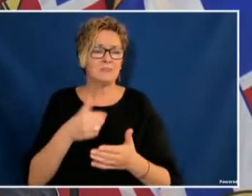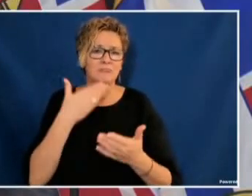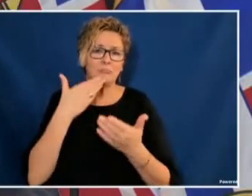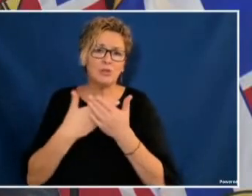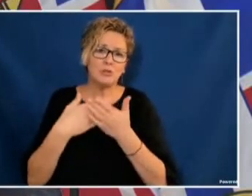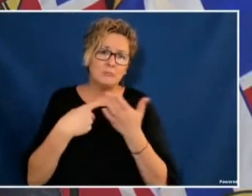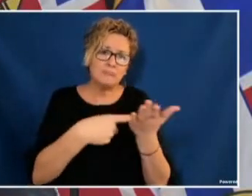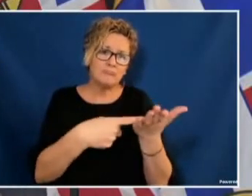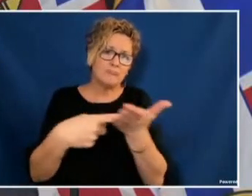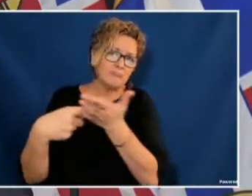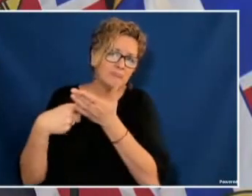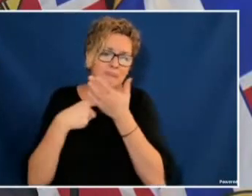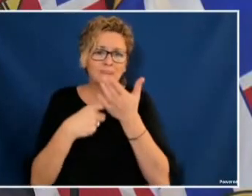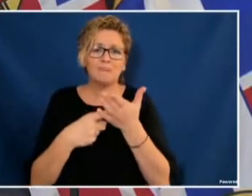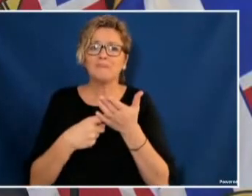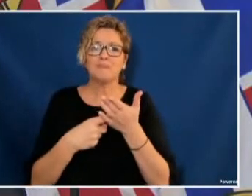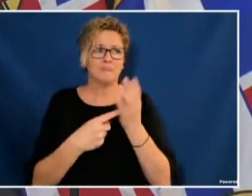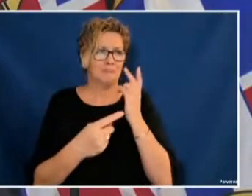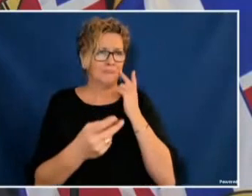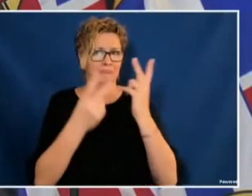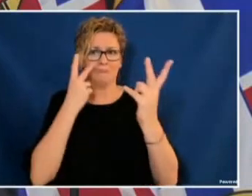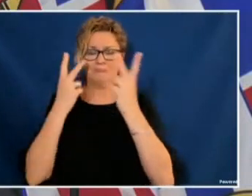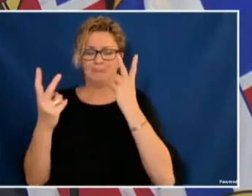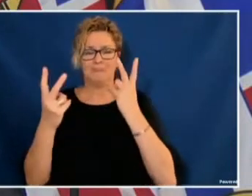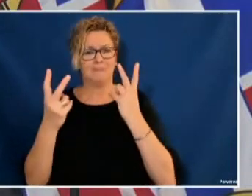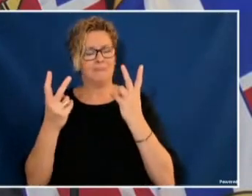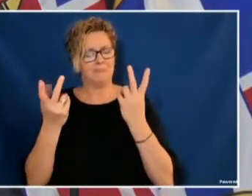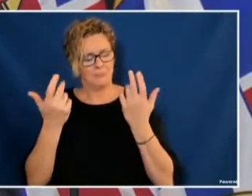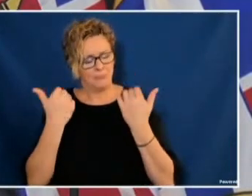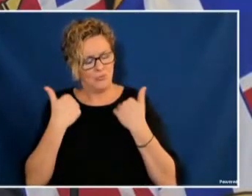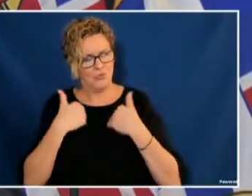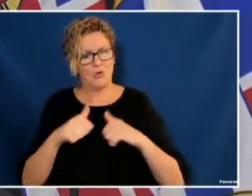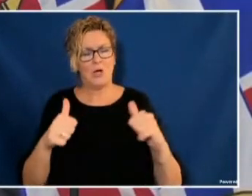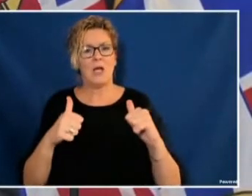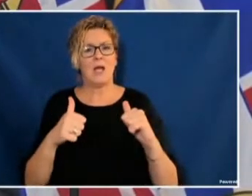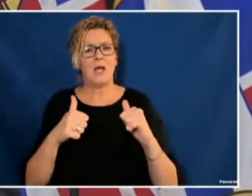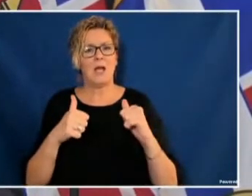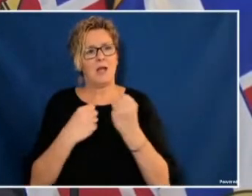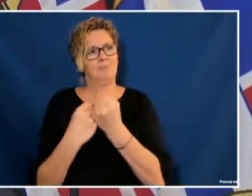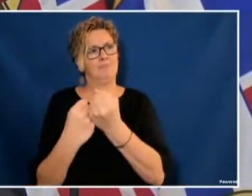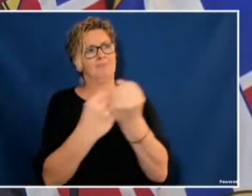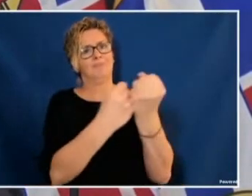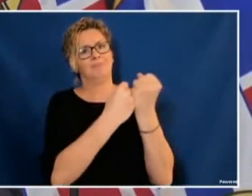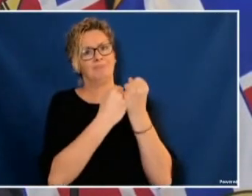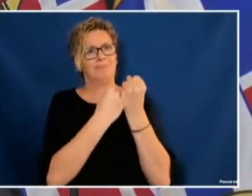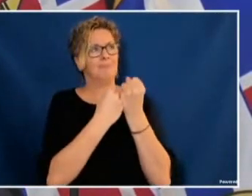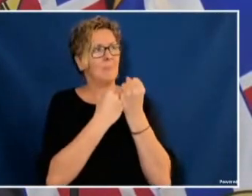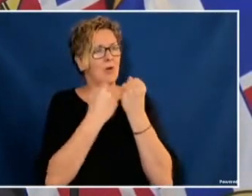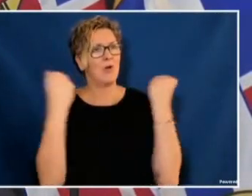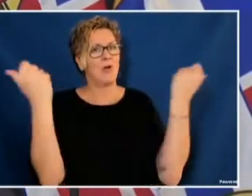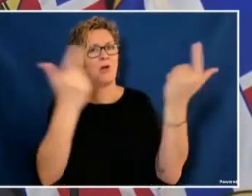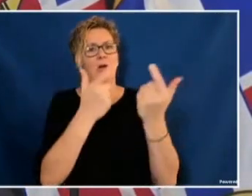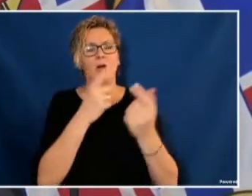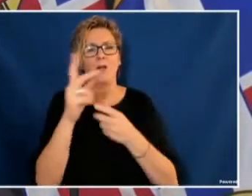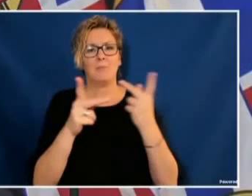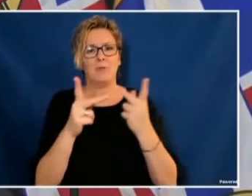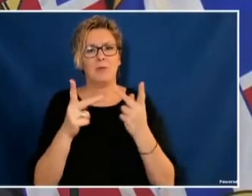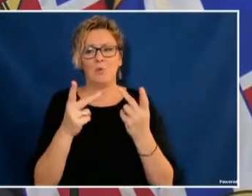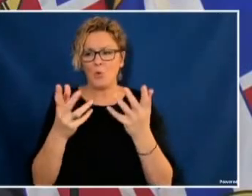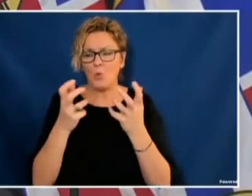1,206,006 doses of influenza vaccine have been administered to British Columbians. We also know that the number of doses administered is higher than